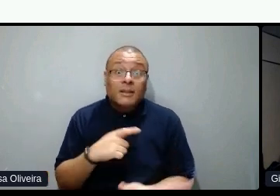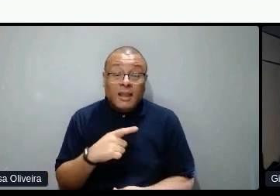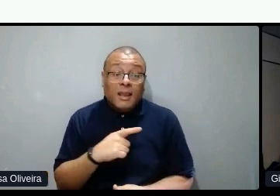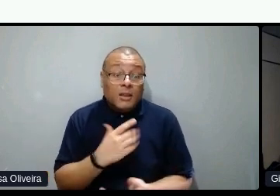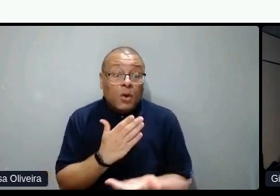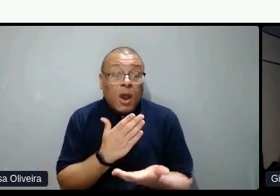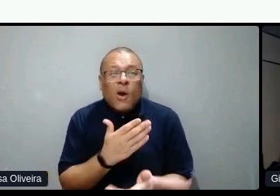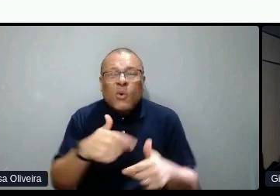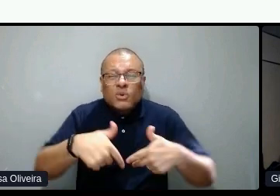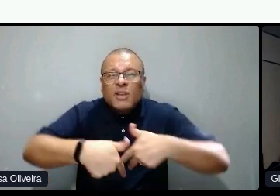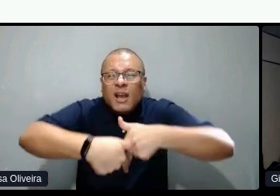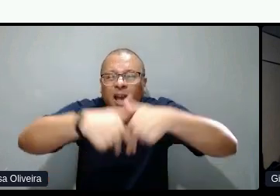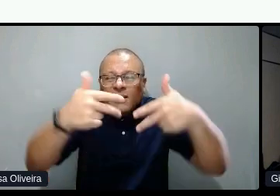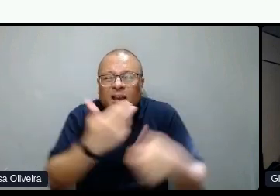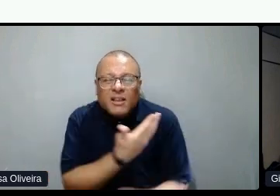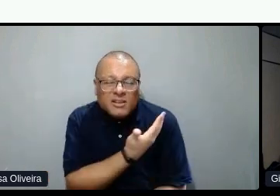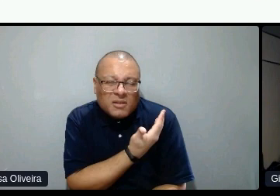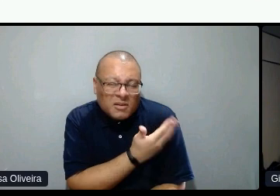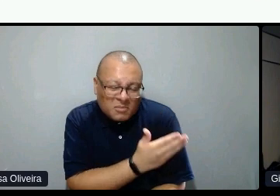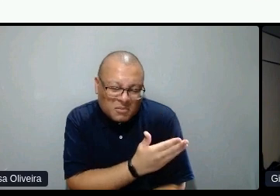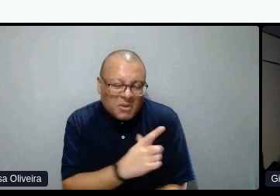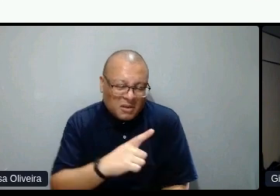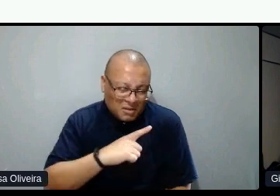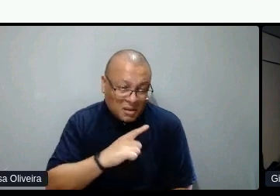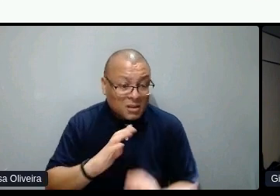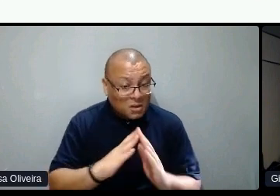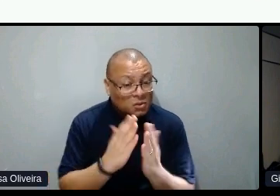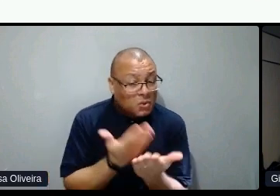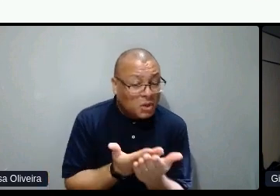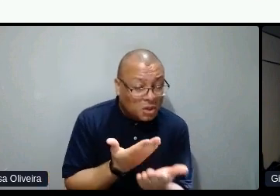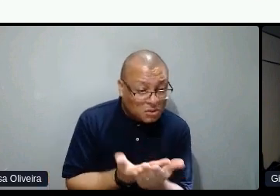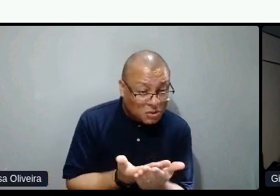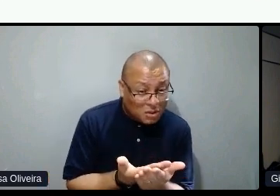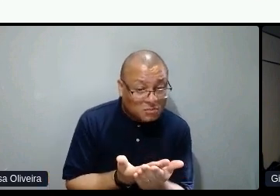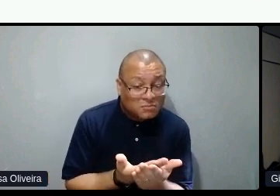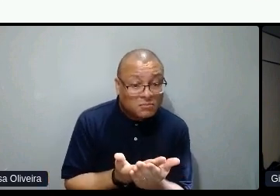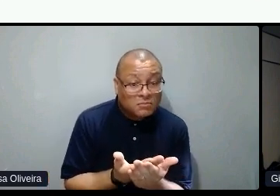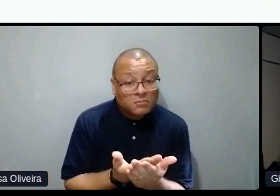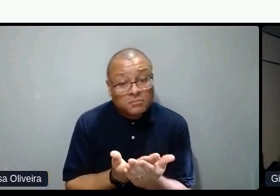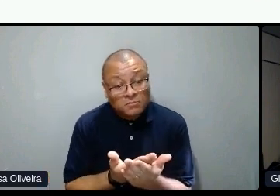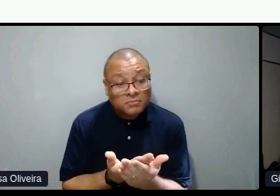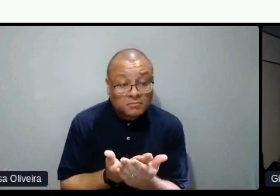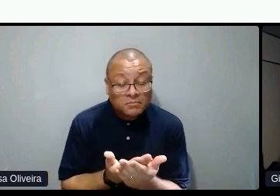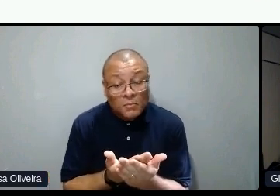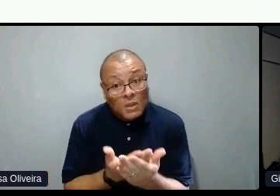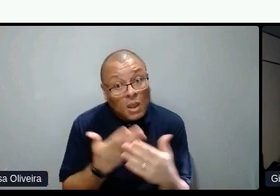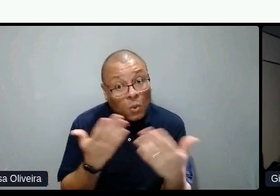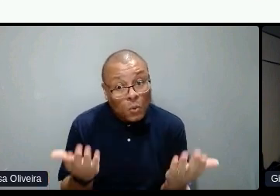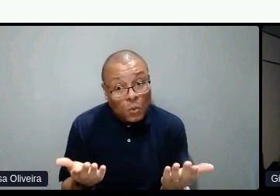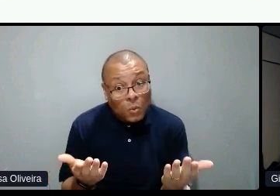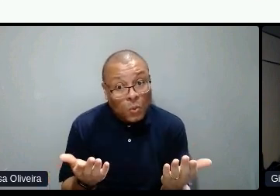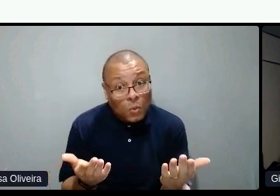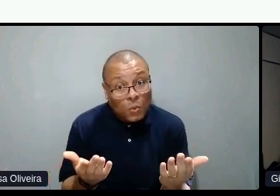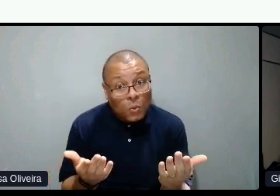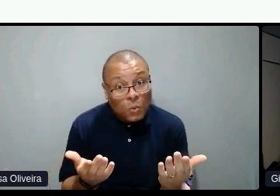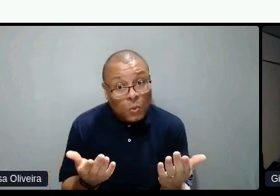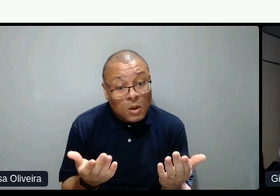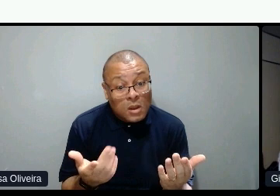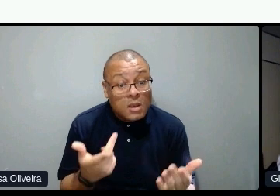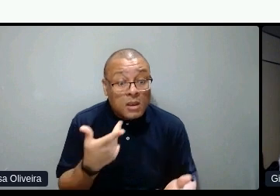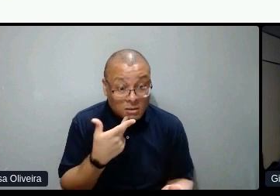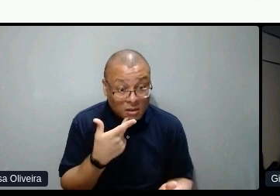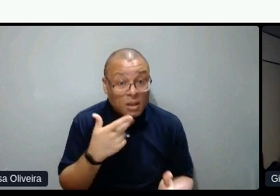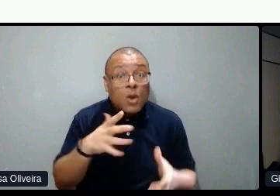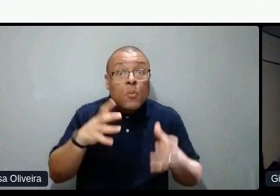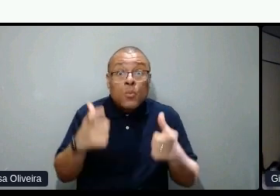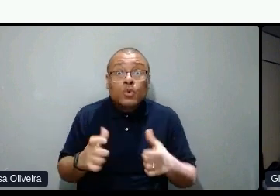a workplace or send a kid home from school because they had curly hair. So a lot of what we also do in our industry